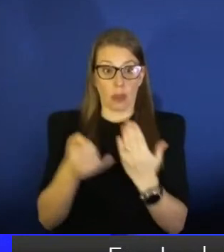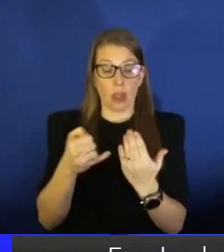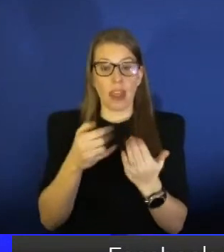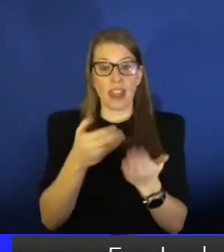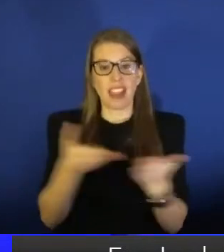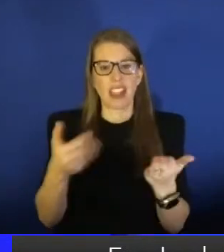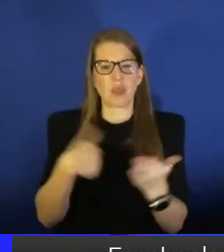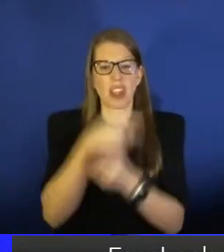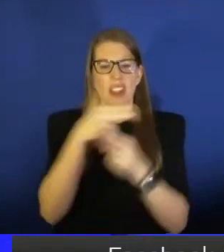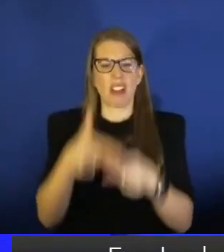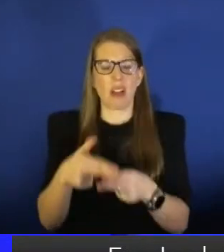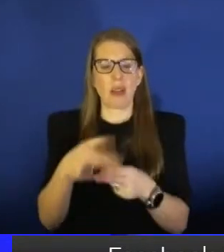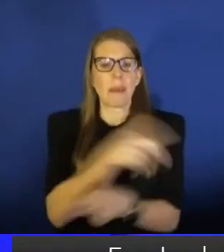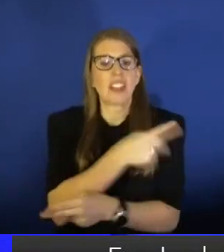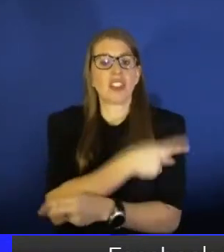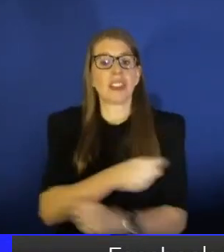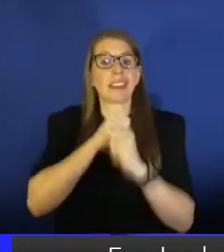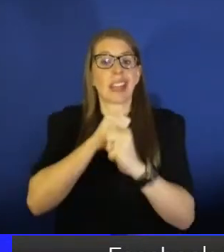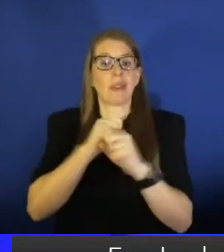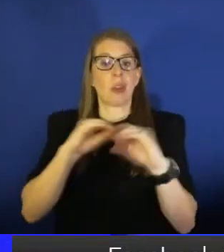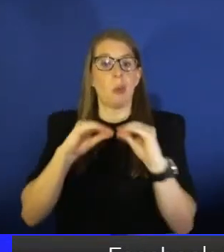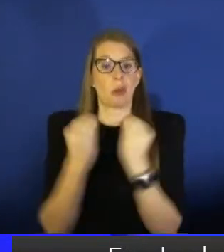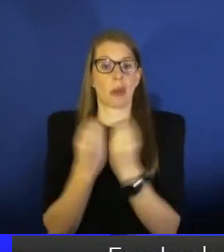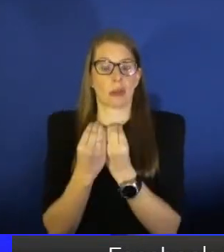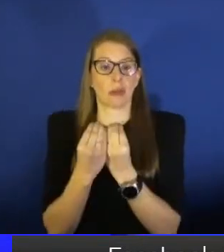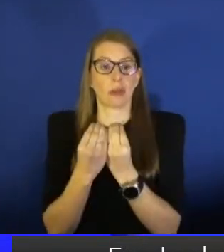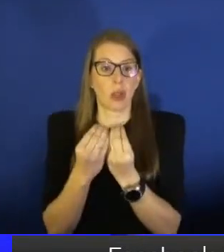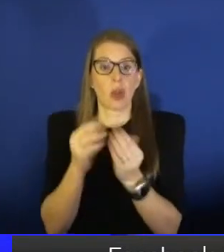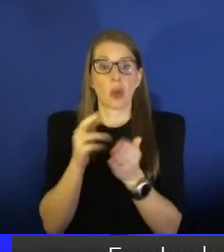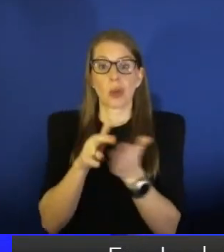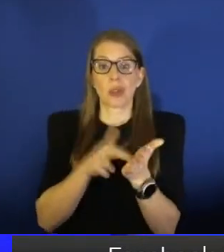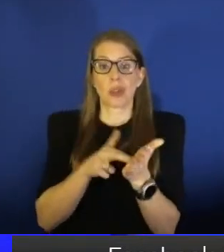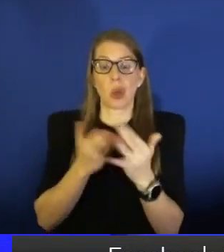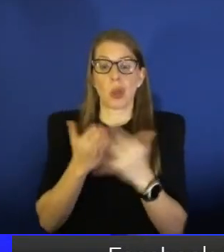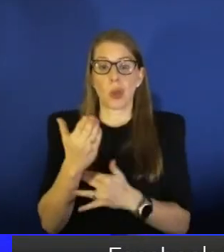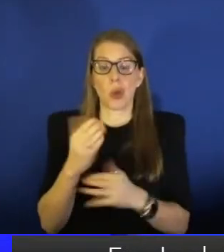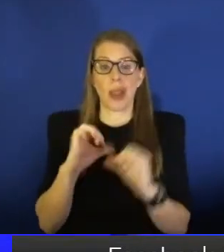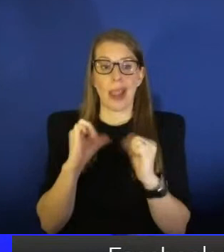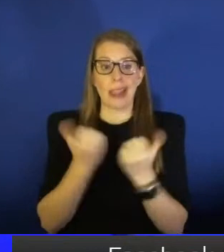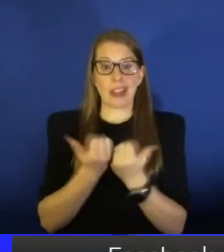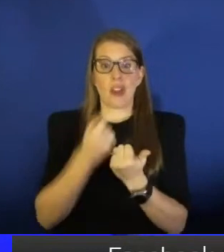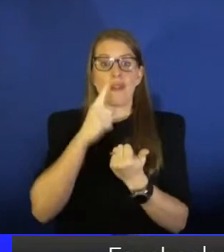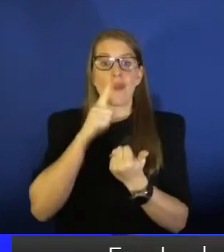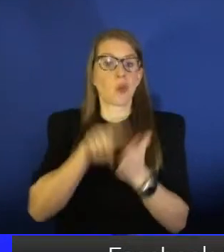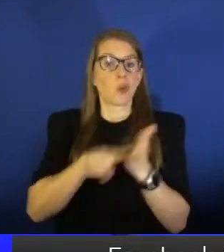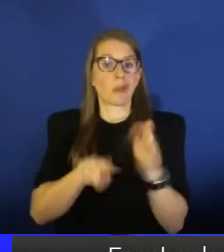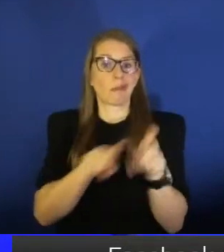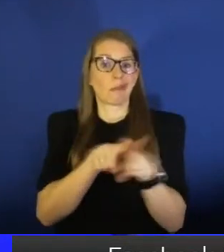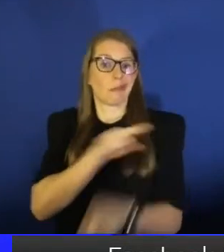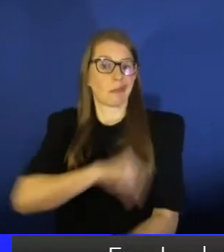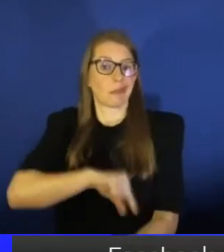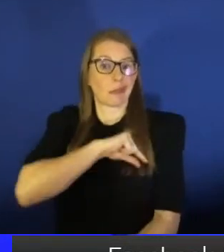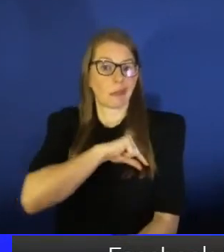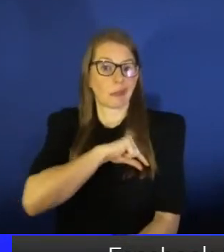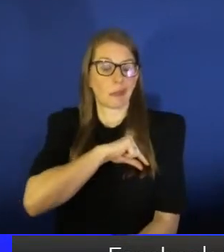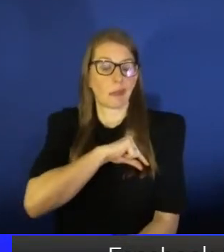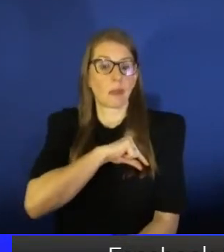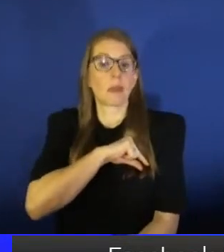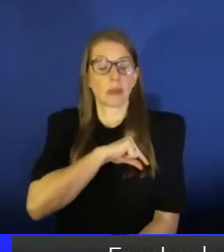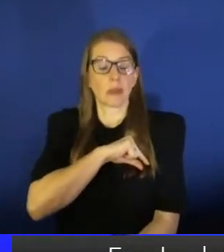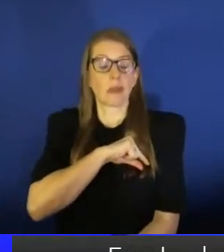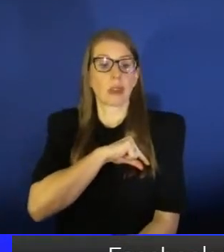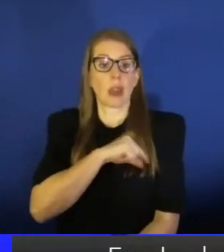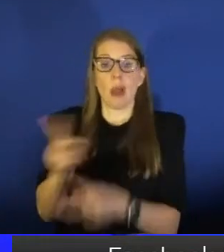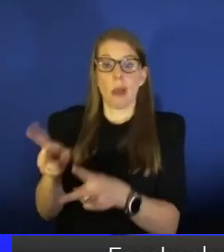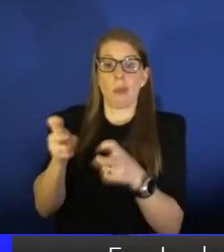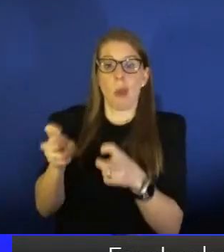organization, which is registered through the Agency for Research and Quality, which allows us to pull data and protect that